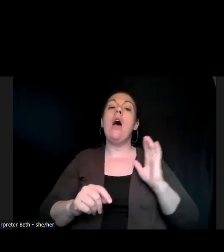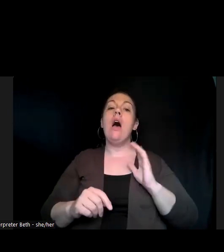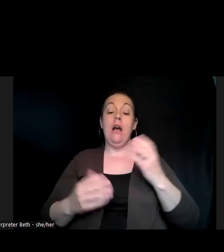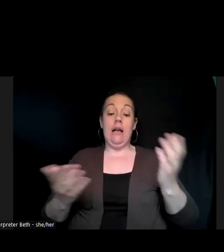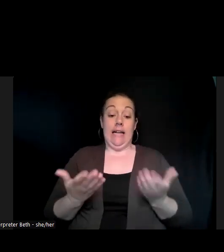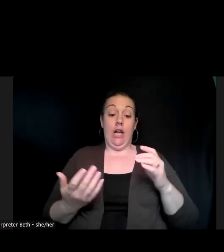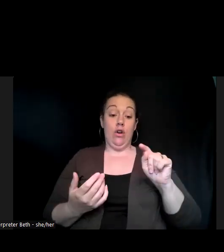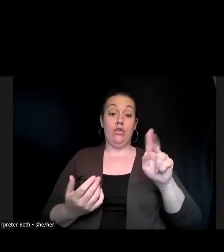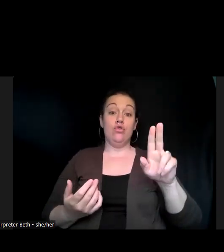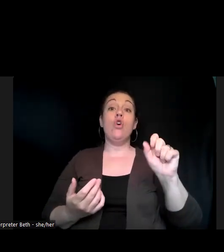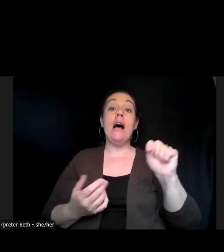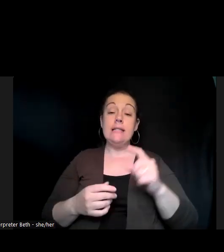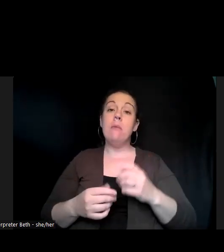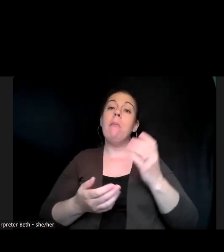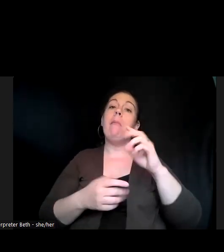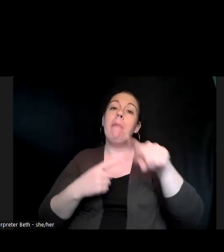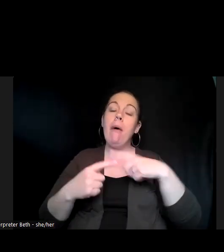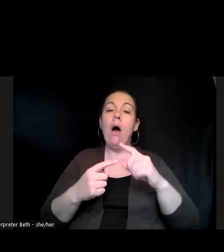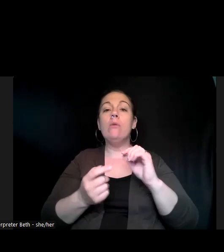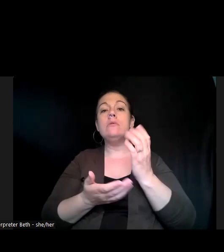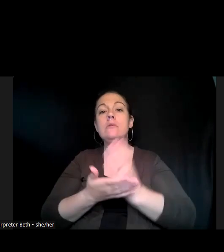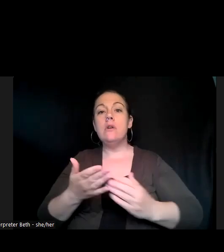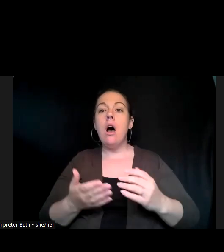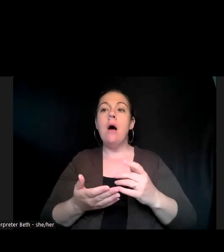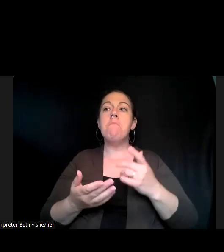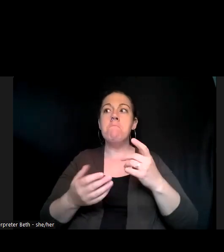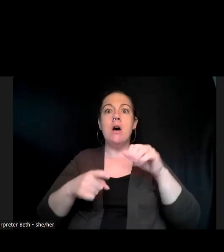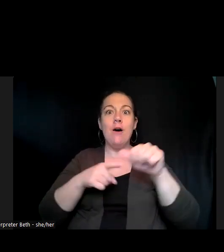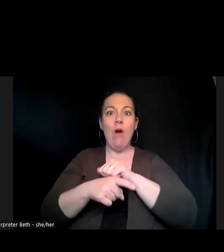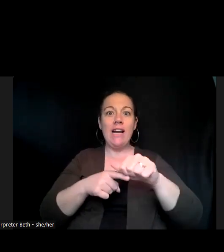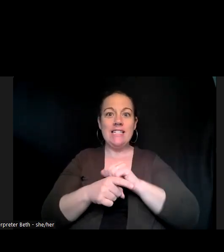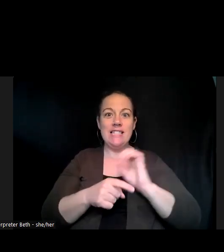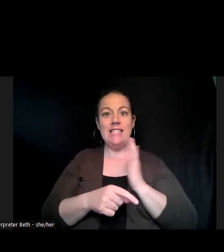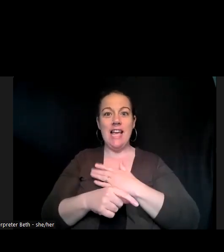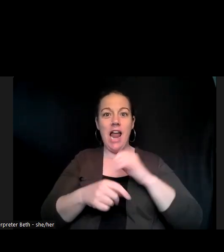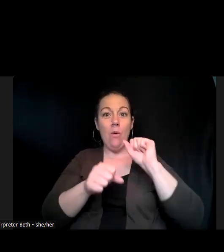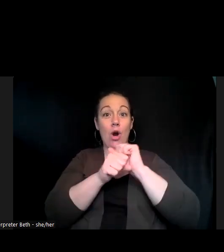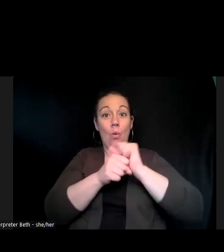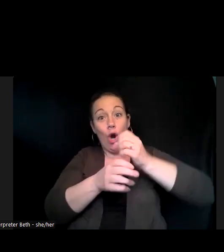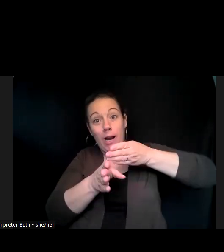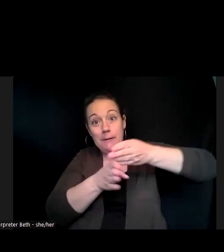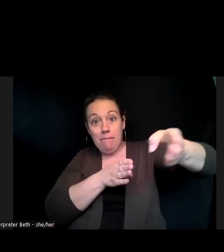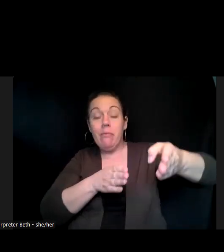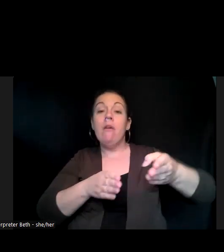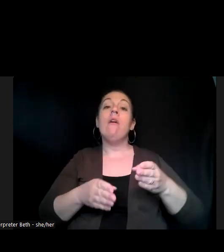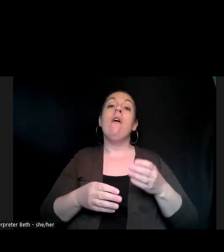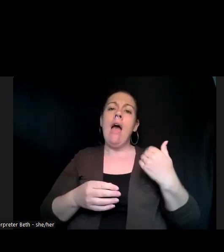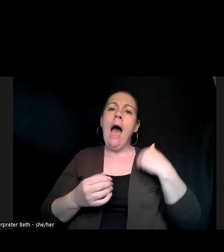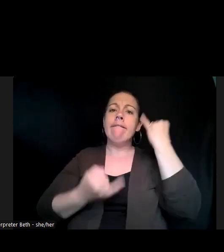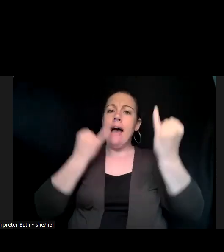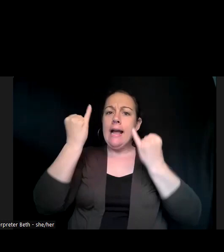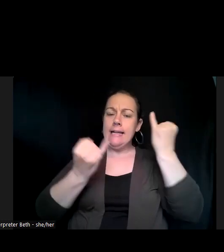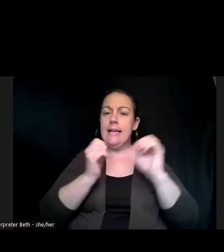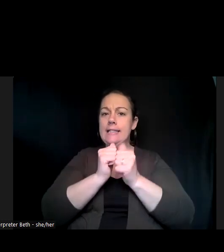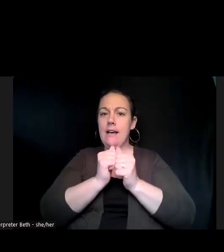some promising practices within this work that I think is important to highlight about how the money could be spent well, and as well as some examples